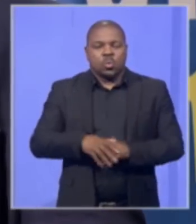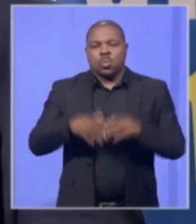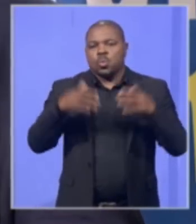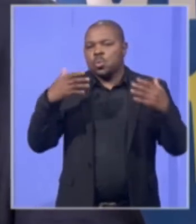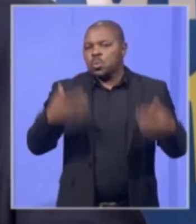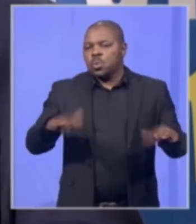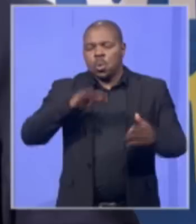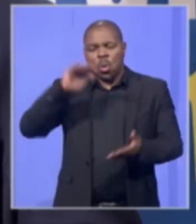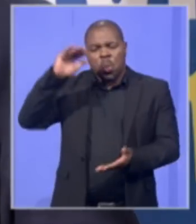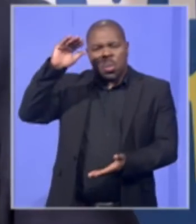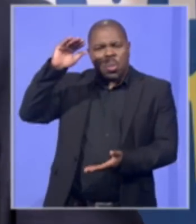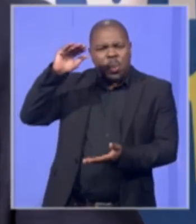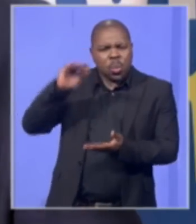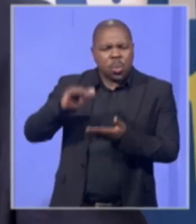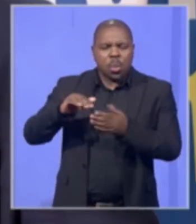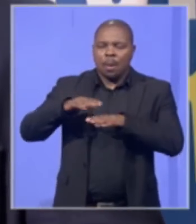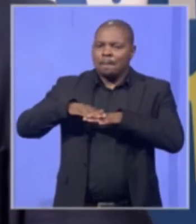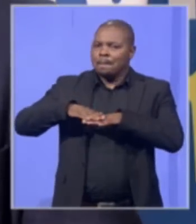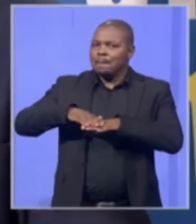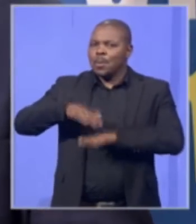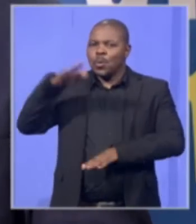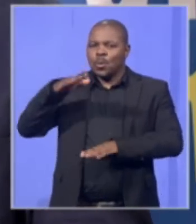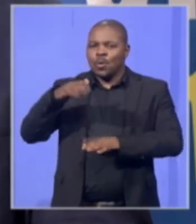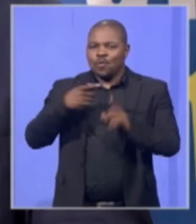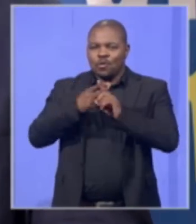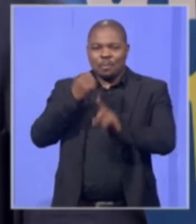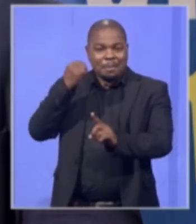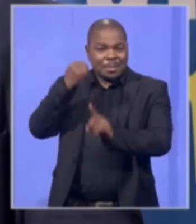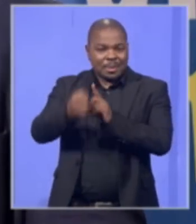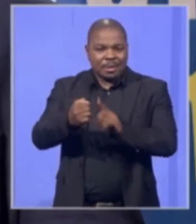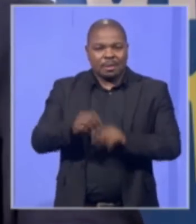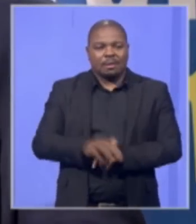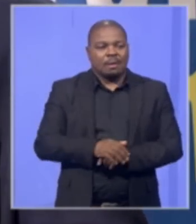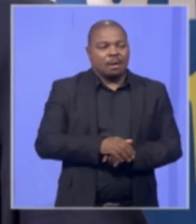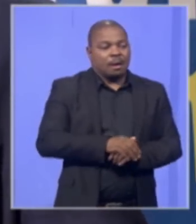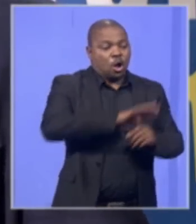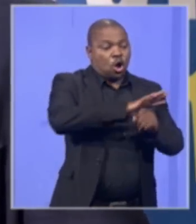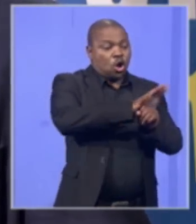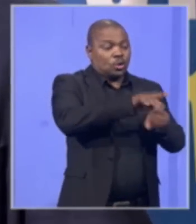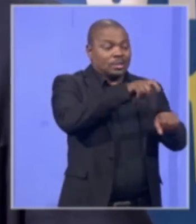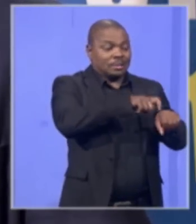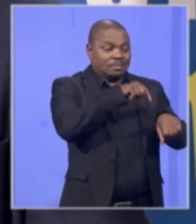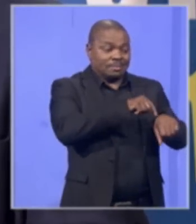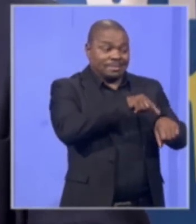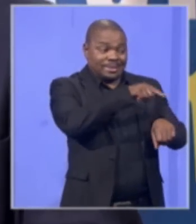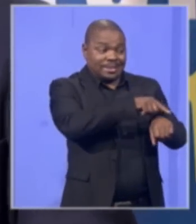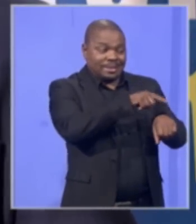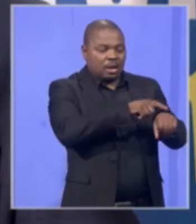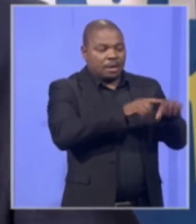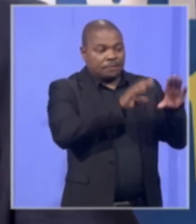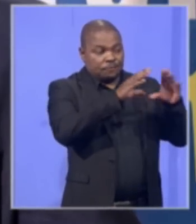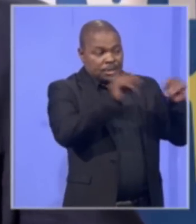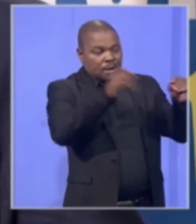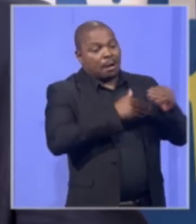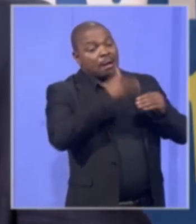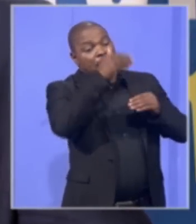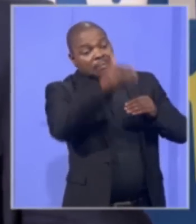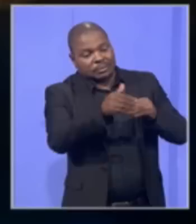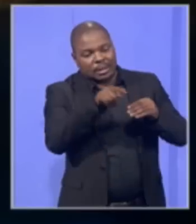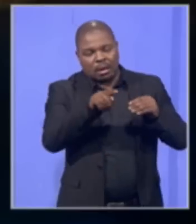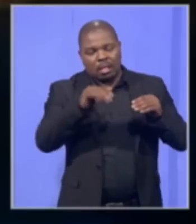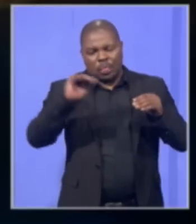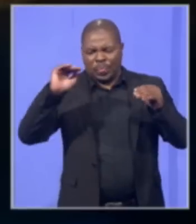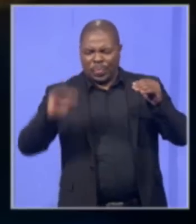highest decrease in terms of the murders since the lifting of the lockdown restriction across all the